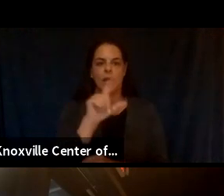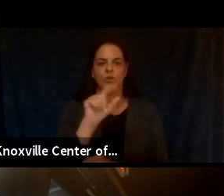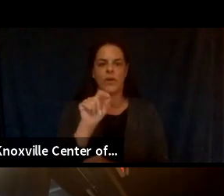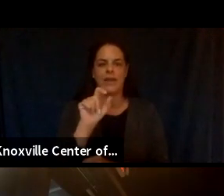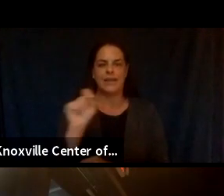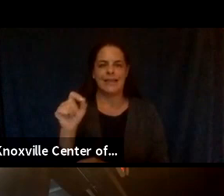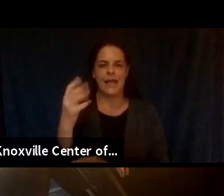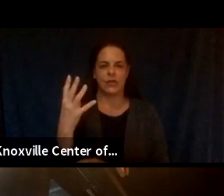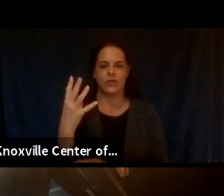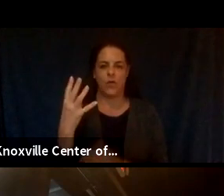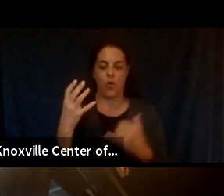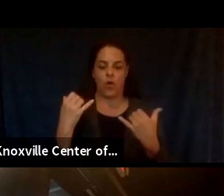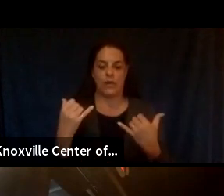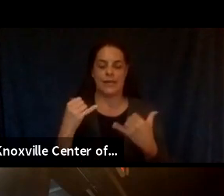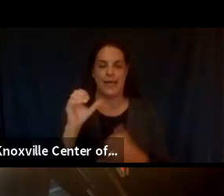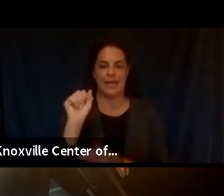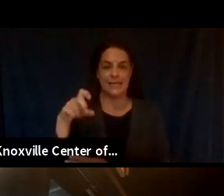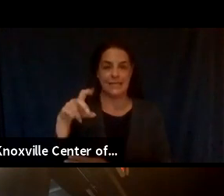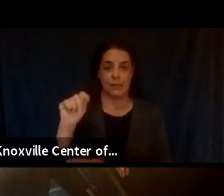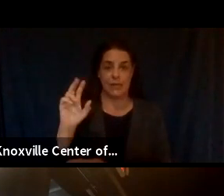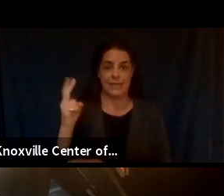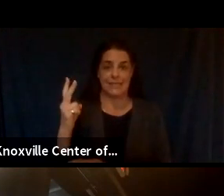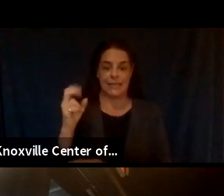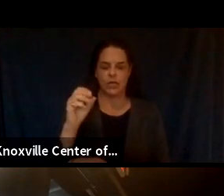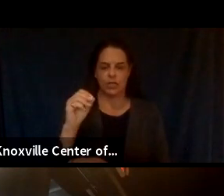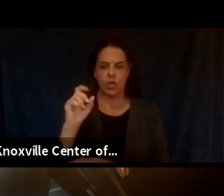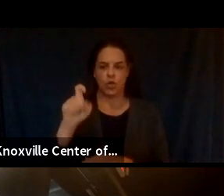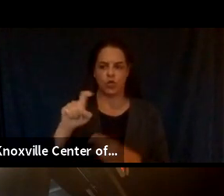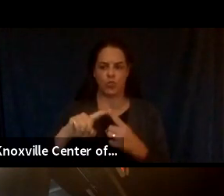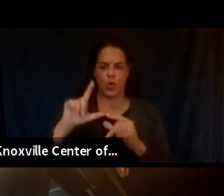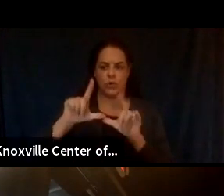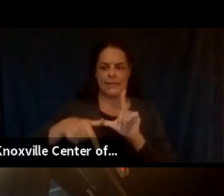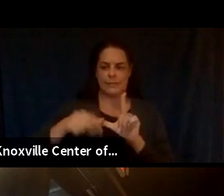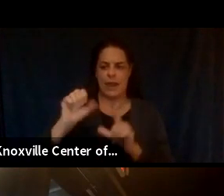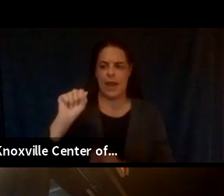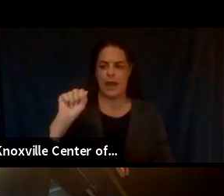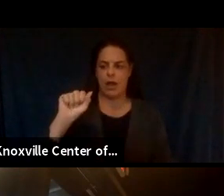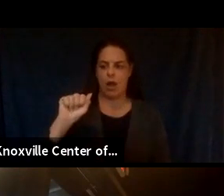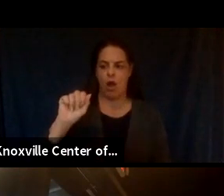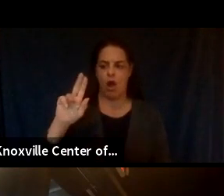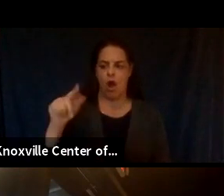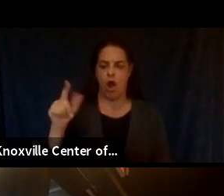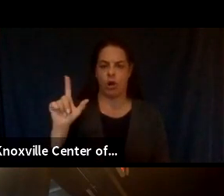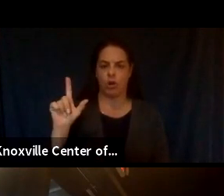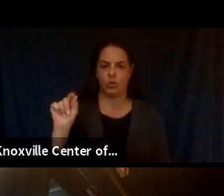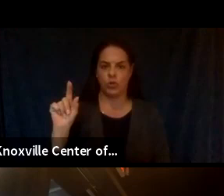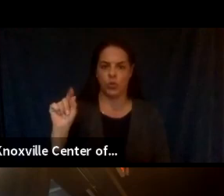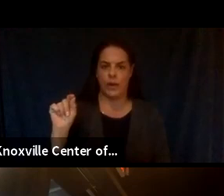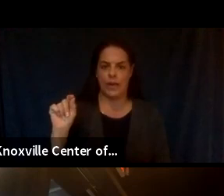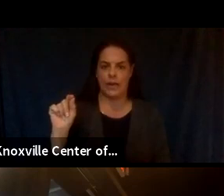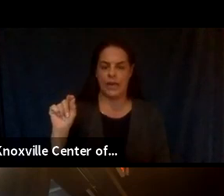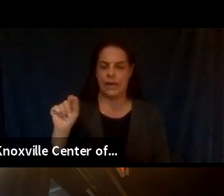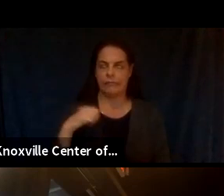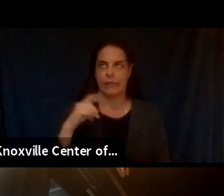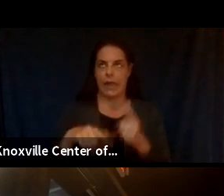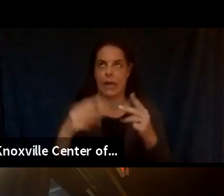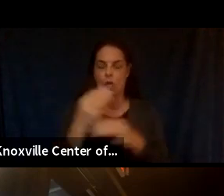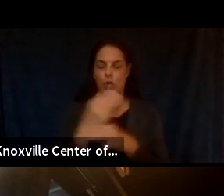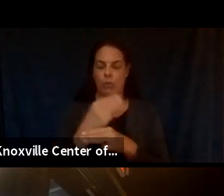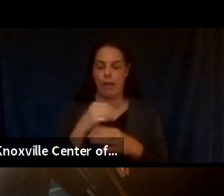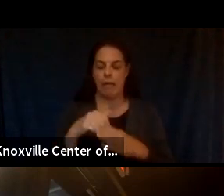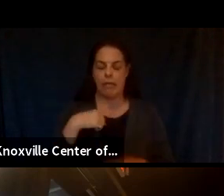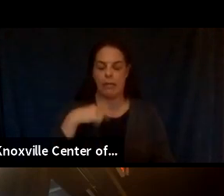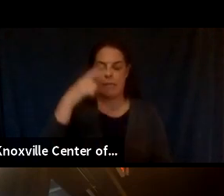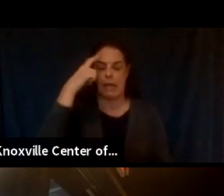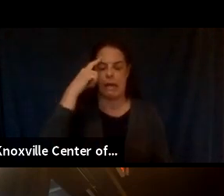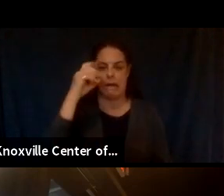2nd. So it was set to expire August 20th, and I can't do math in my head. So